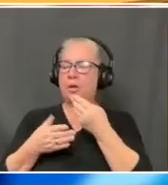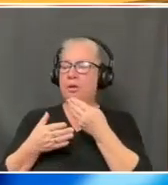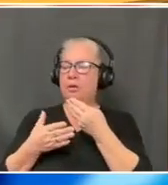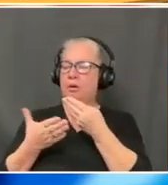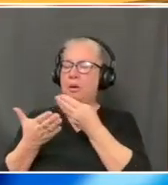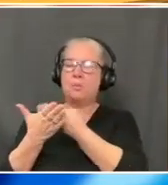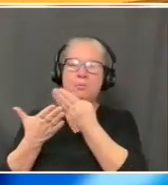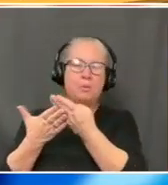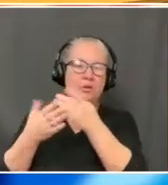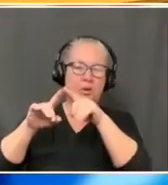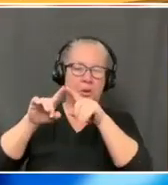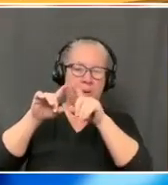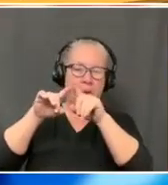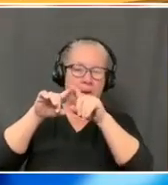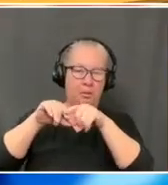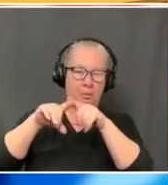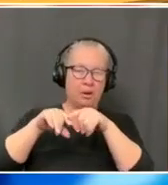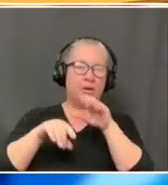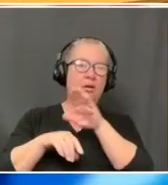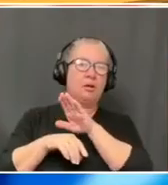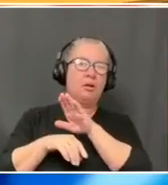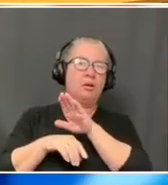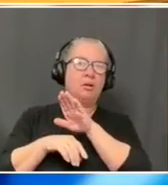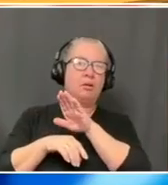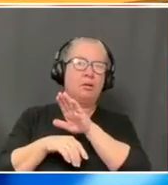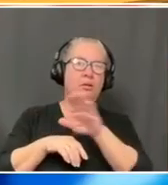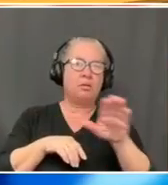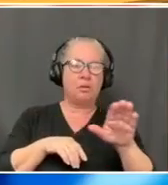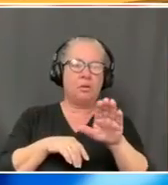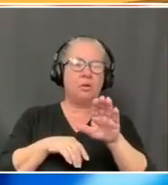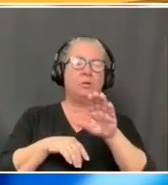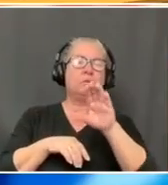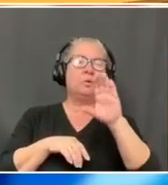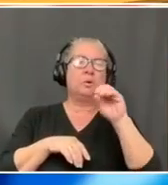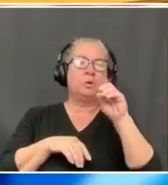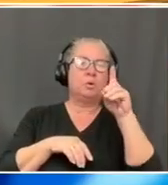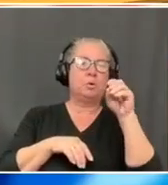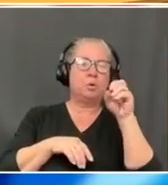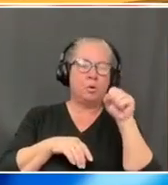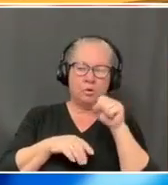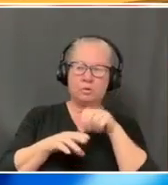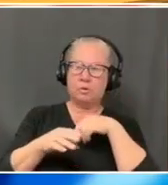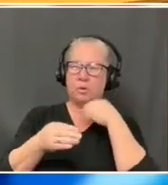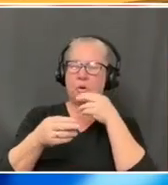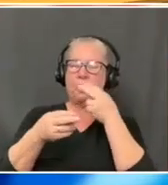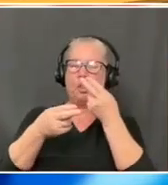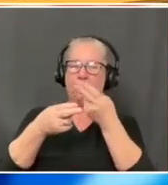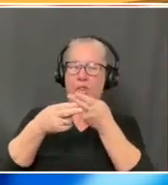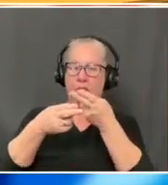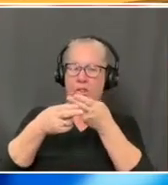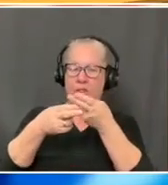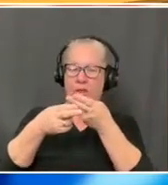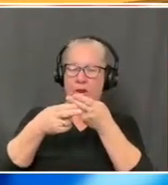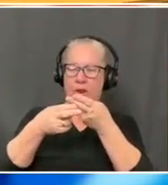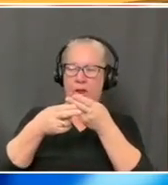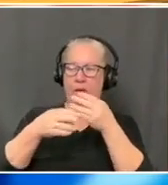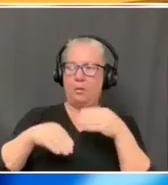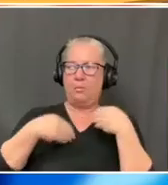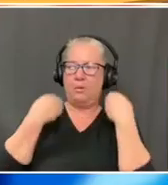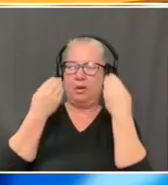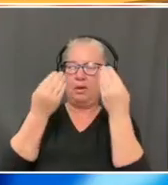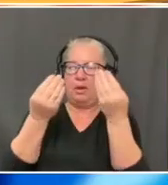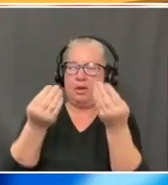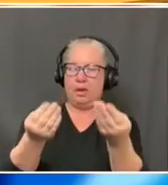we have expenditures within these codes. And so the name of what's the name given to the object code 5800, or